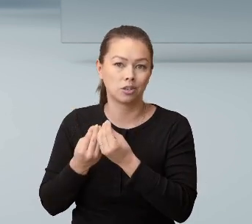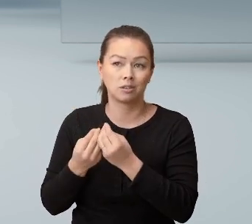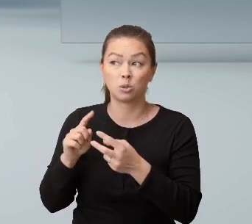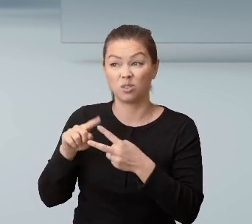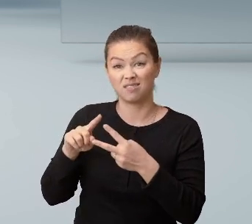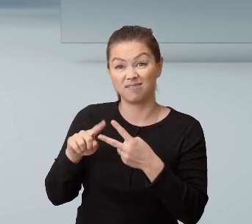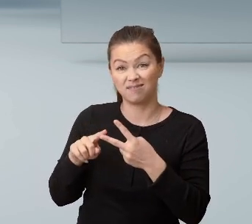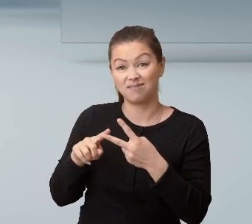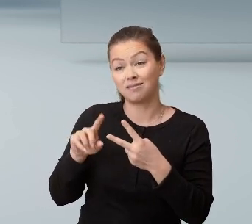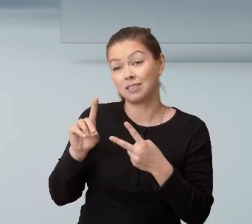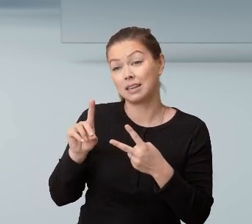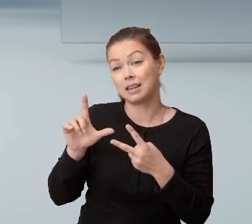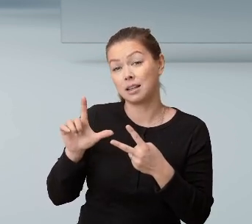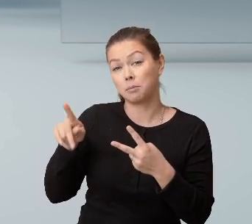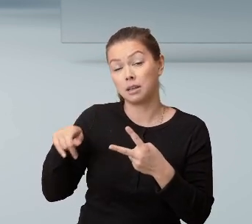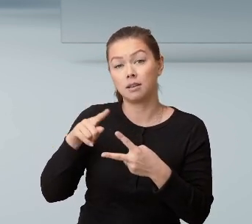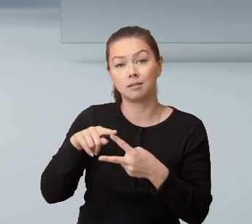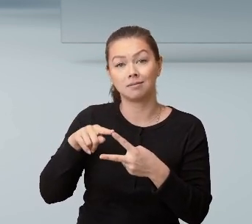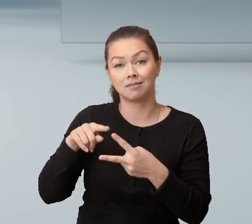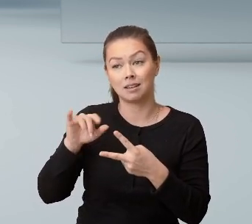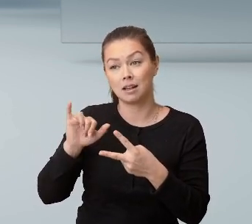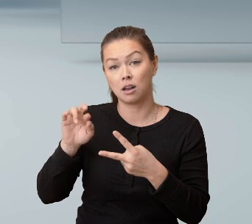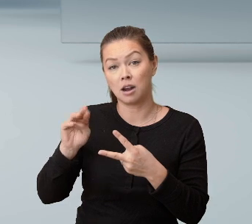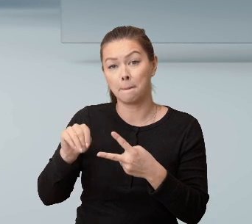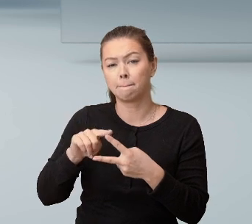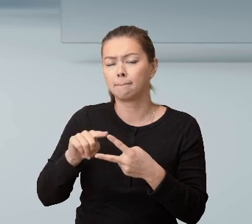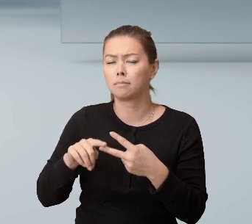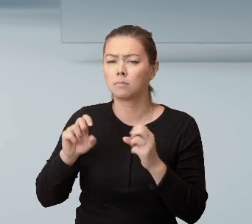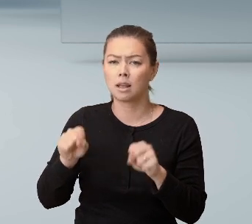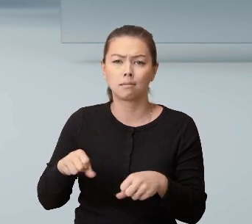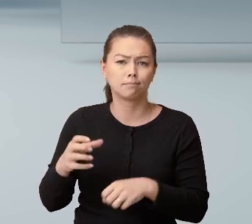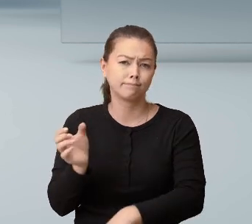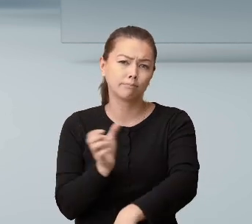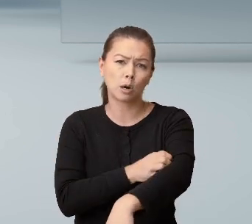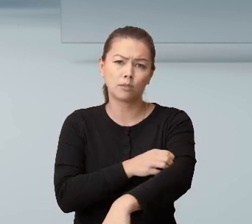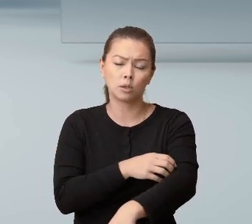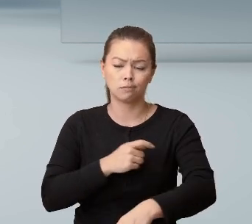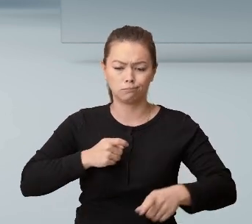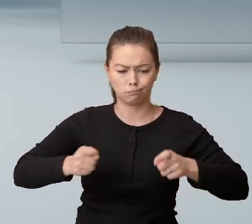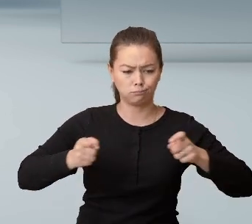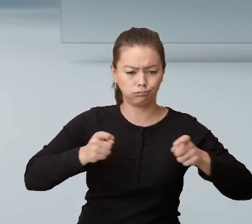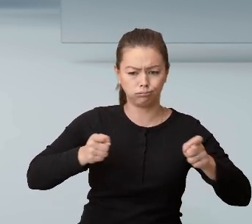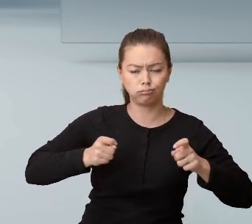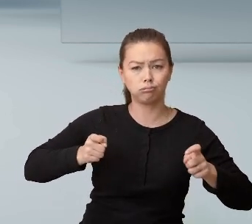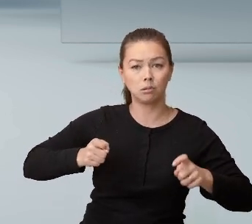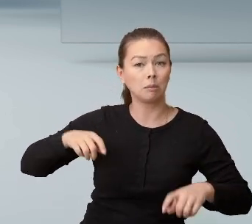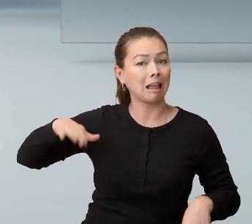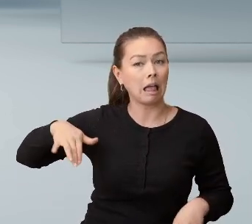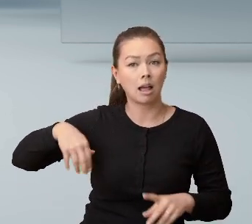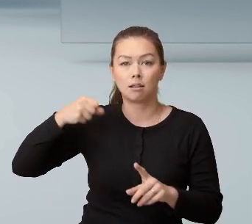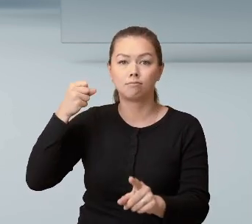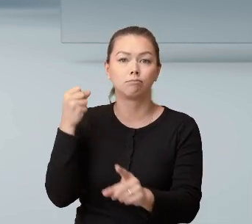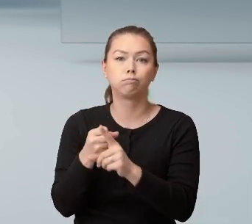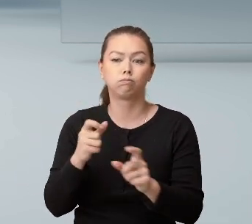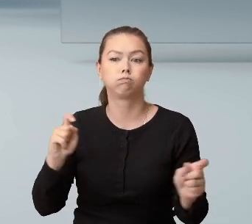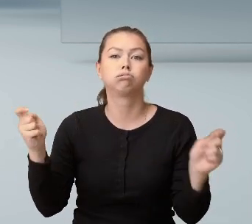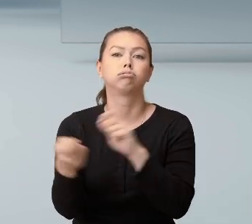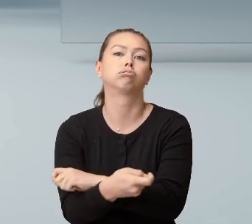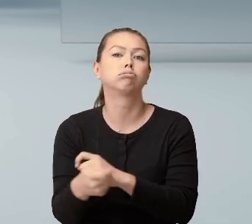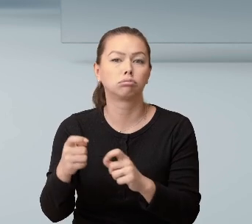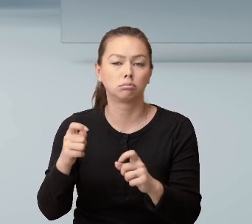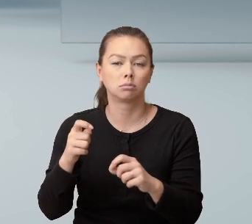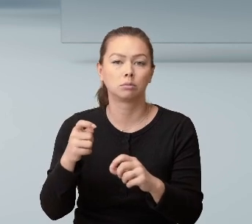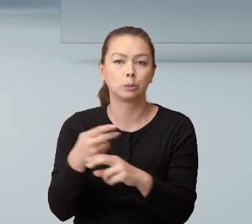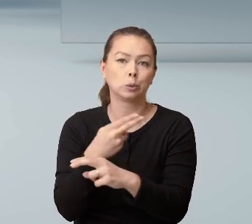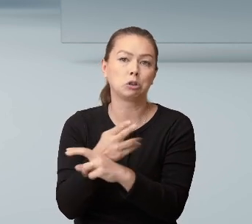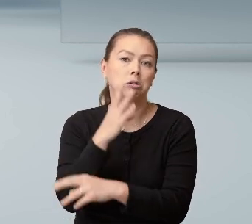with DLP, can be a really powerful tool to help you take control of what's going on without impacting the users into